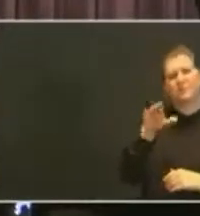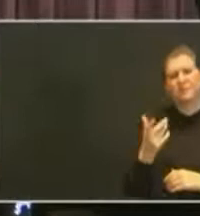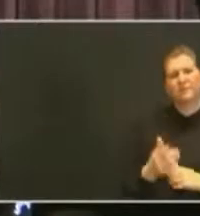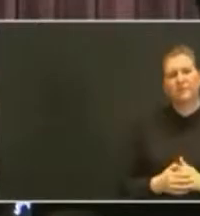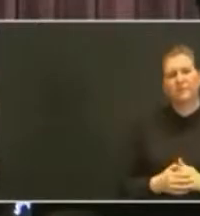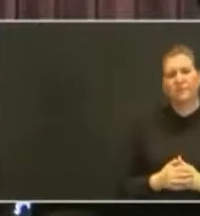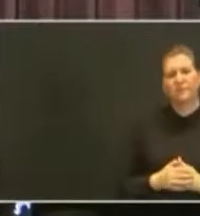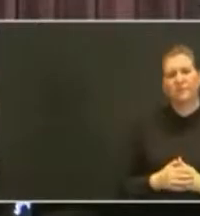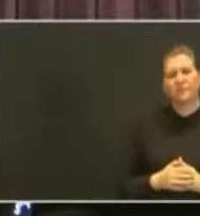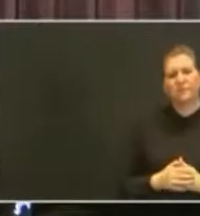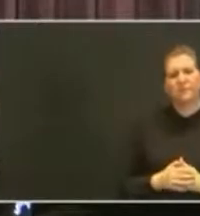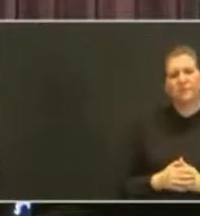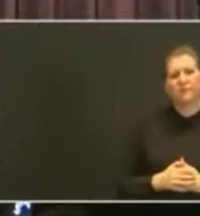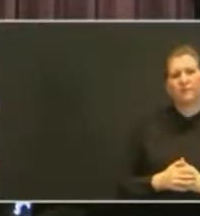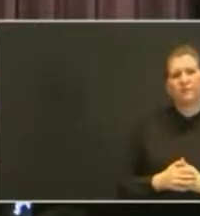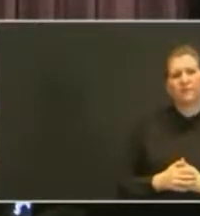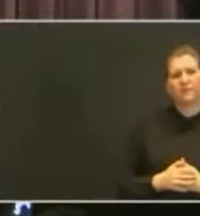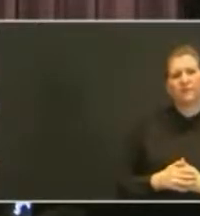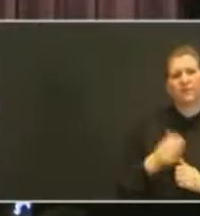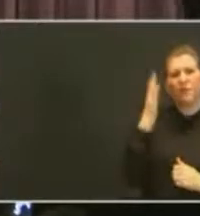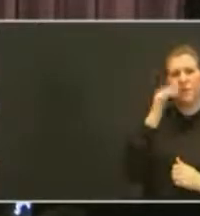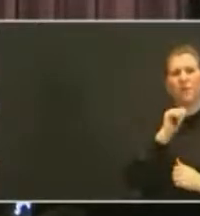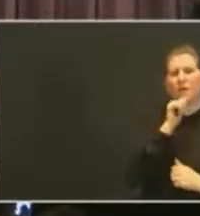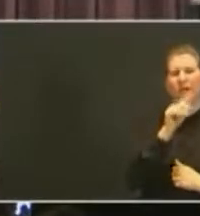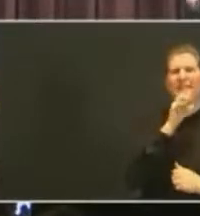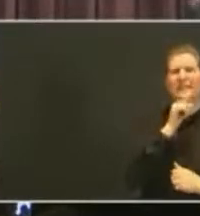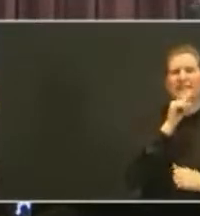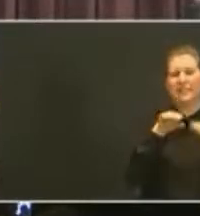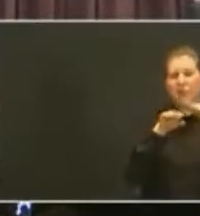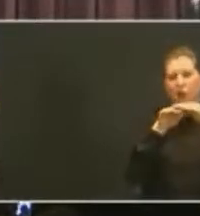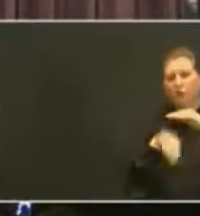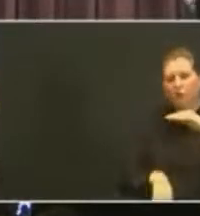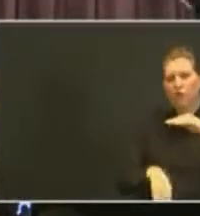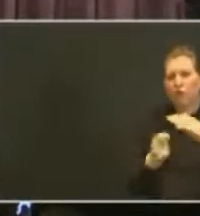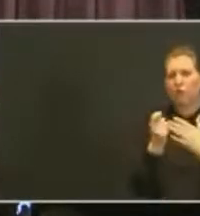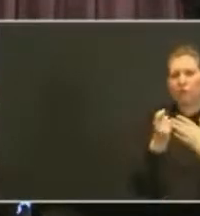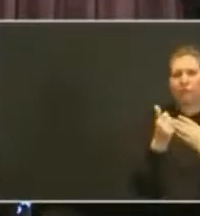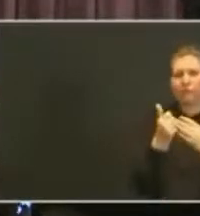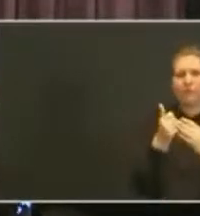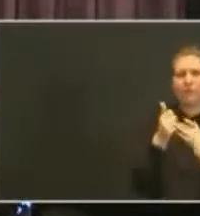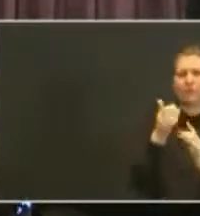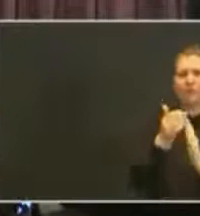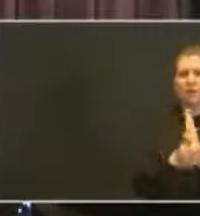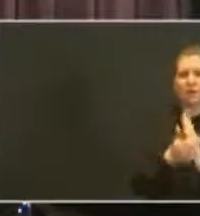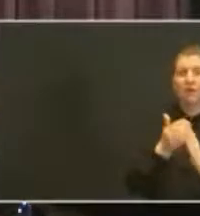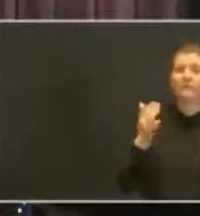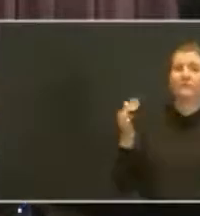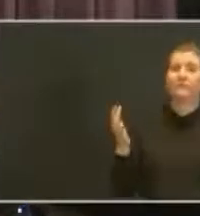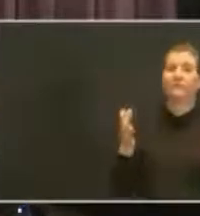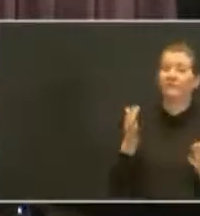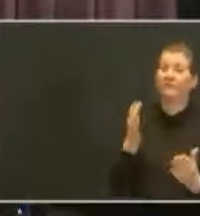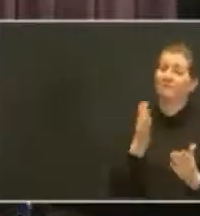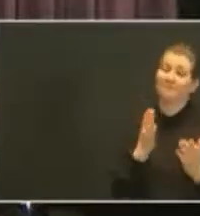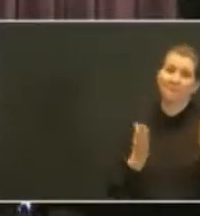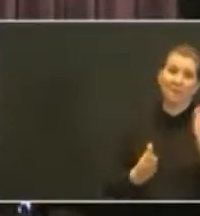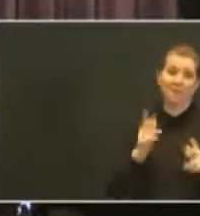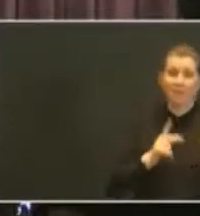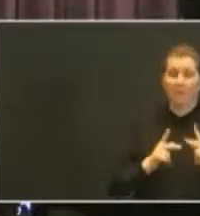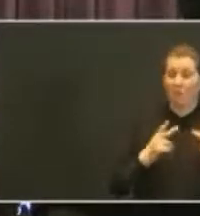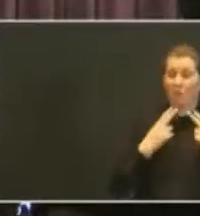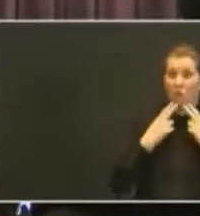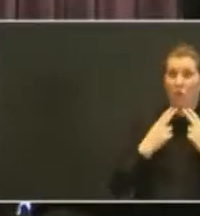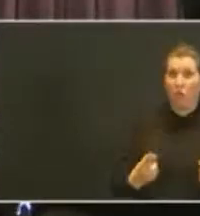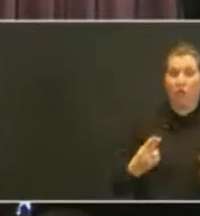I think you're relying on the honor system, but unfortunately, some people either may not know they're supposed to do that, or some people may take advantage of it. And